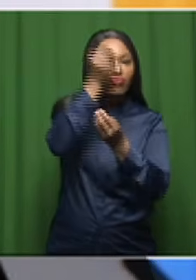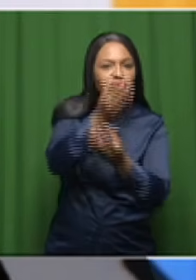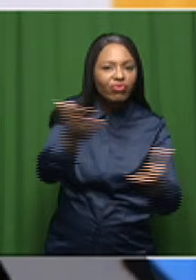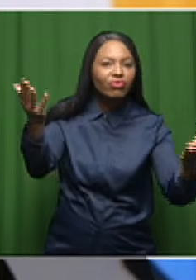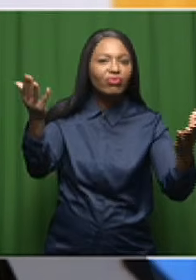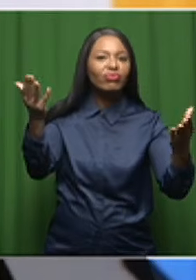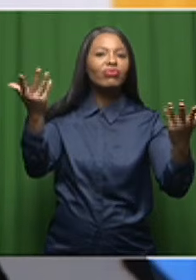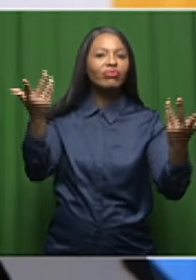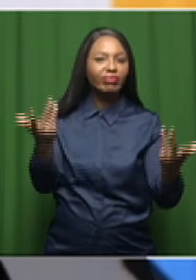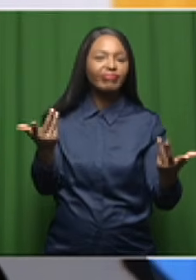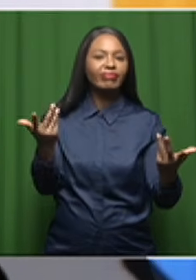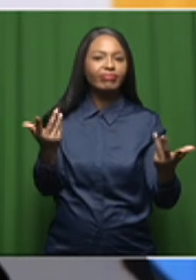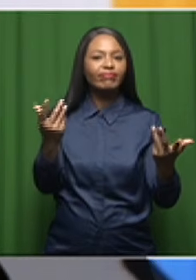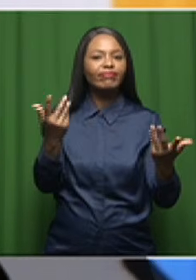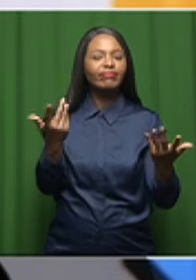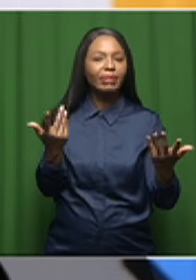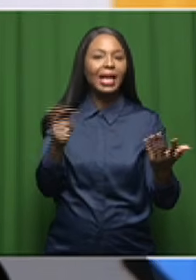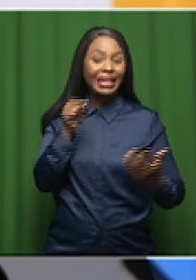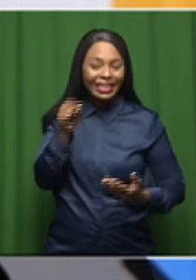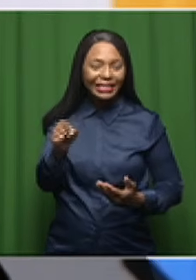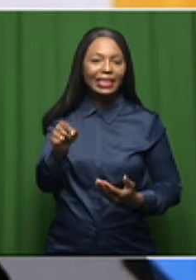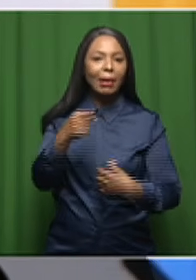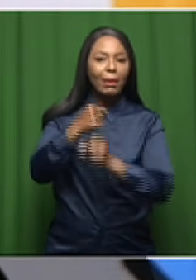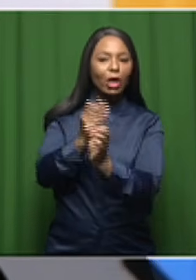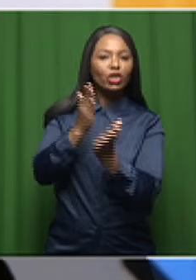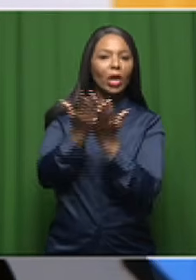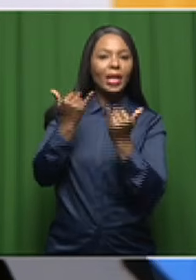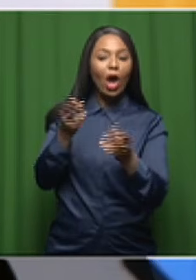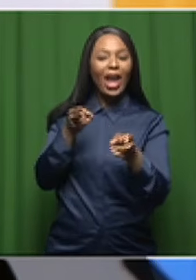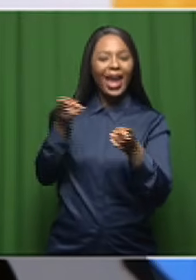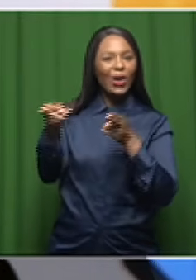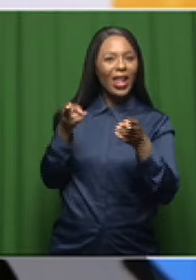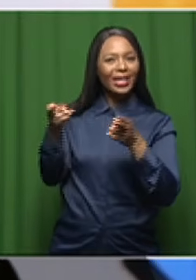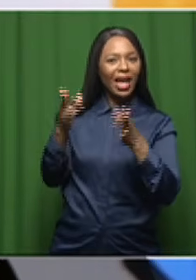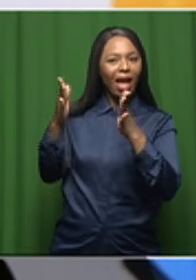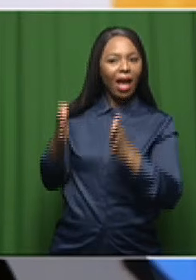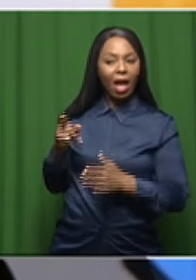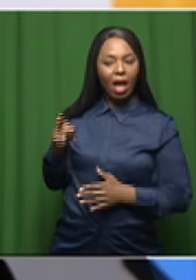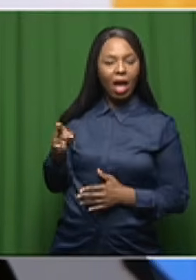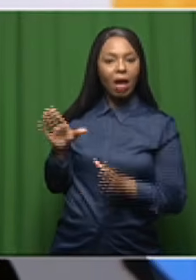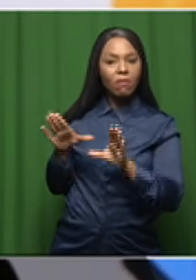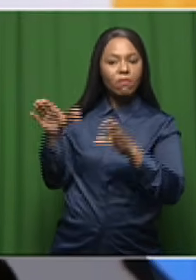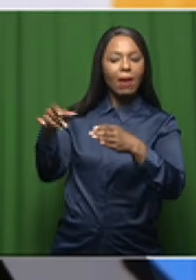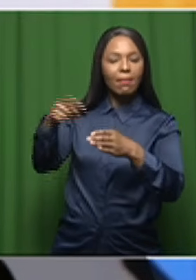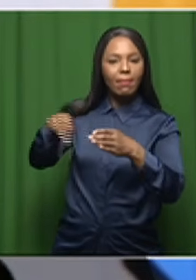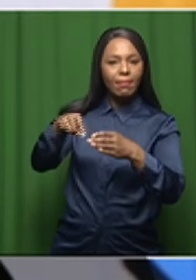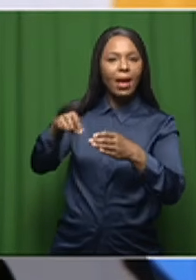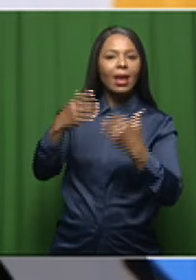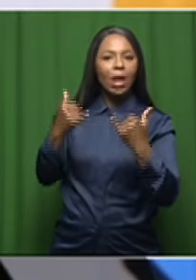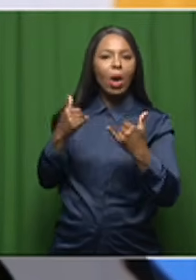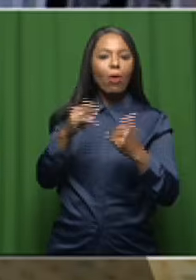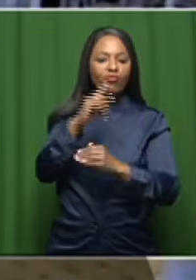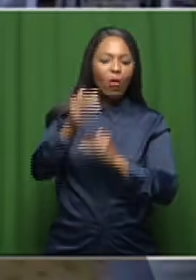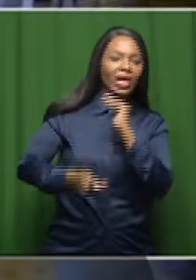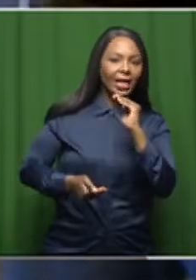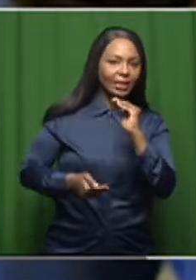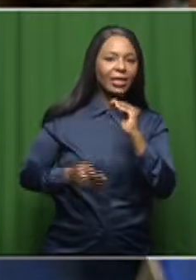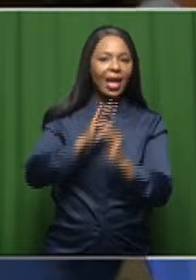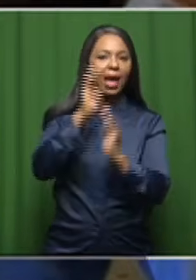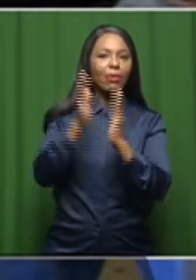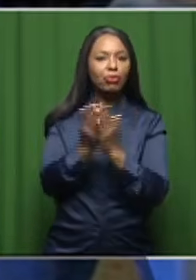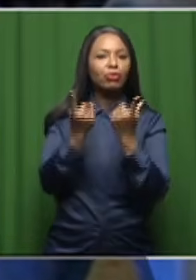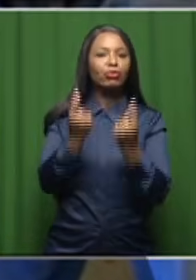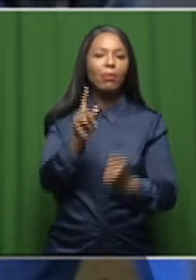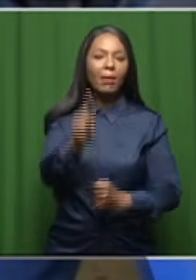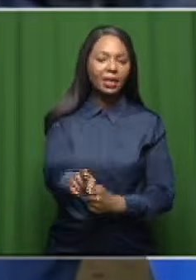wrong. So we need to make sure that from a regulatory point of view, the protections sits at the central of everything that we do. But